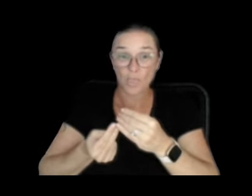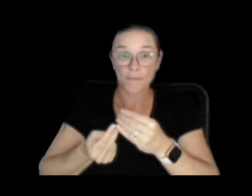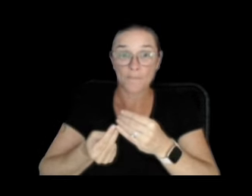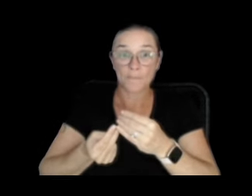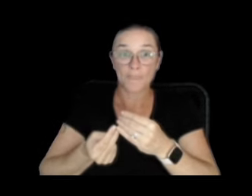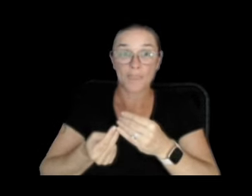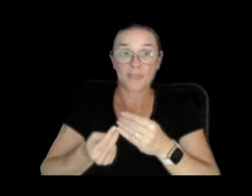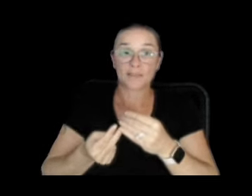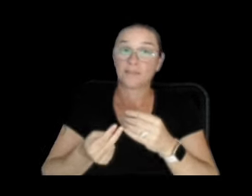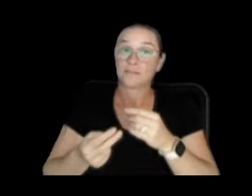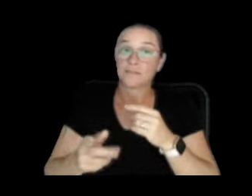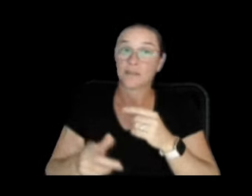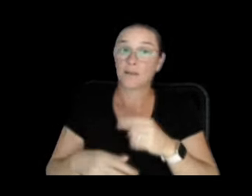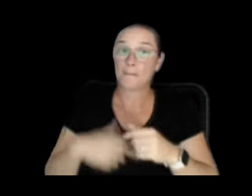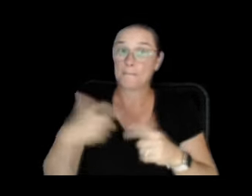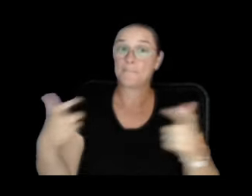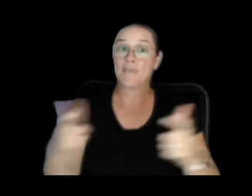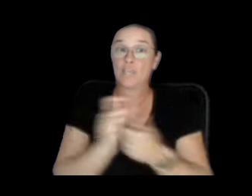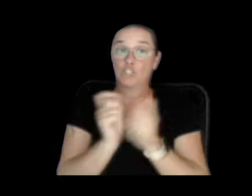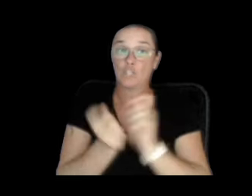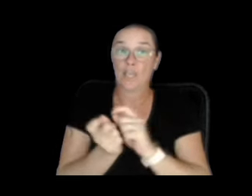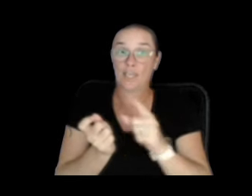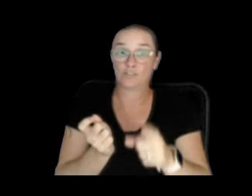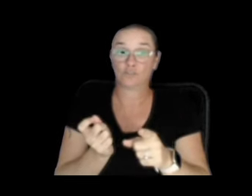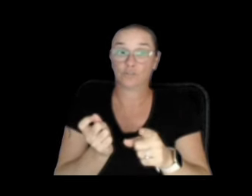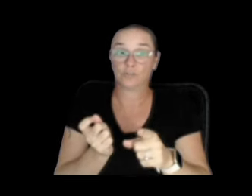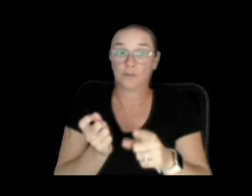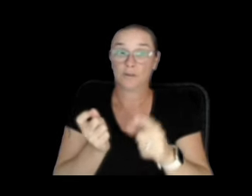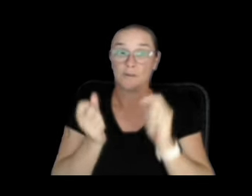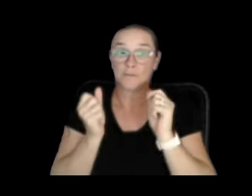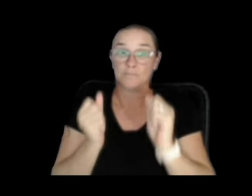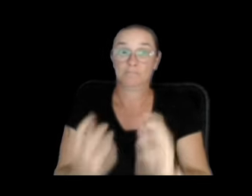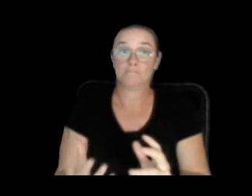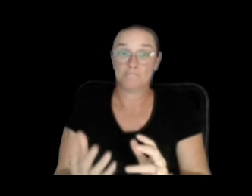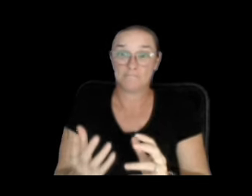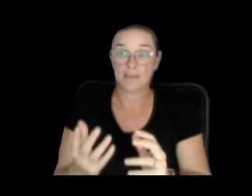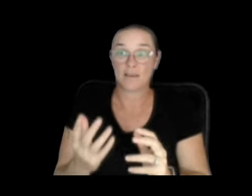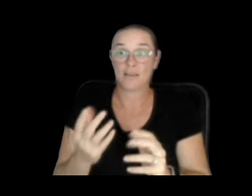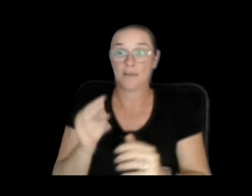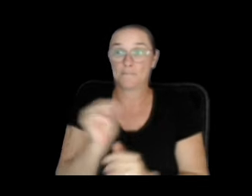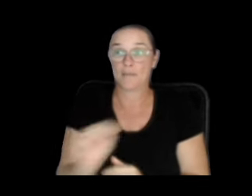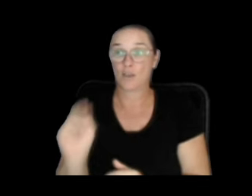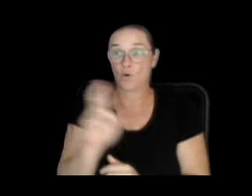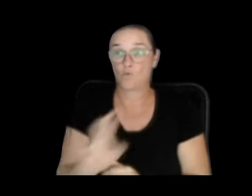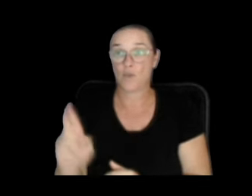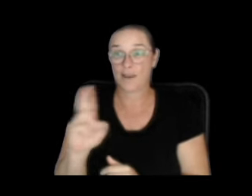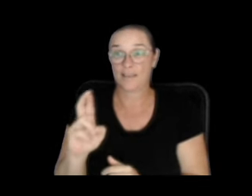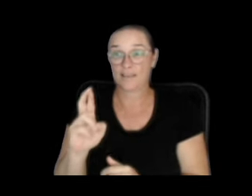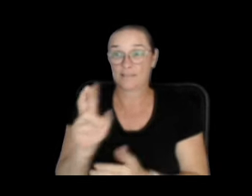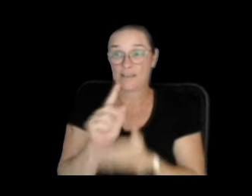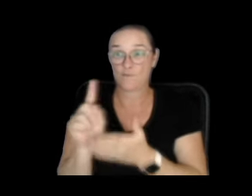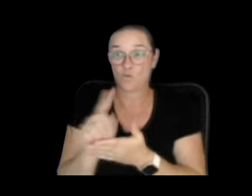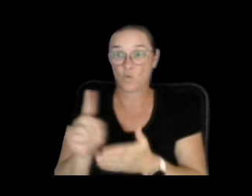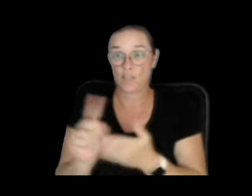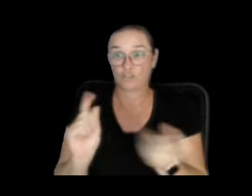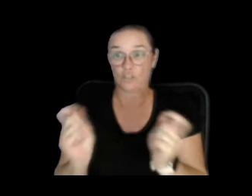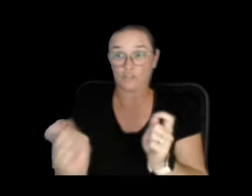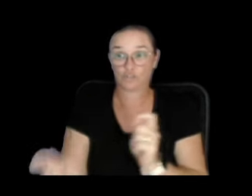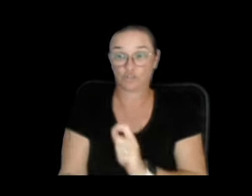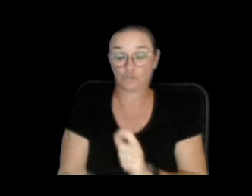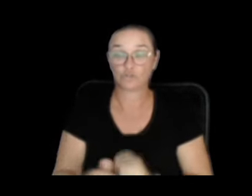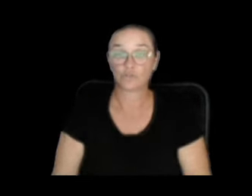here. We're looking at many tens of microradians of change each week going on here.